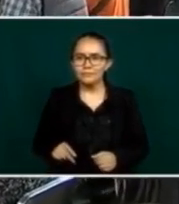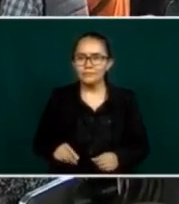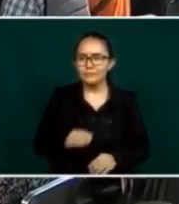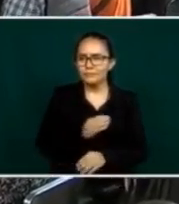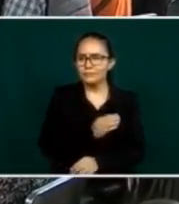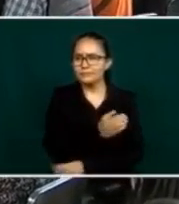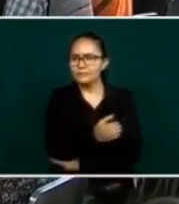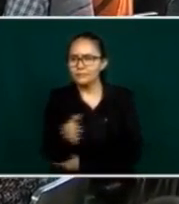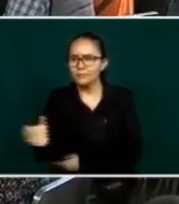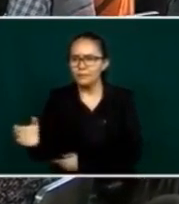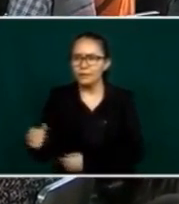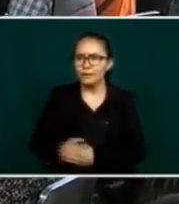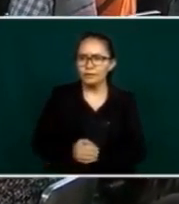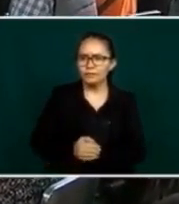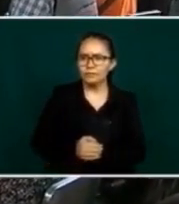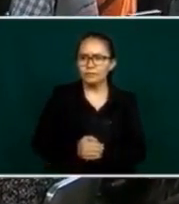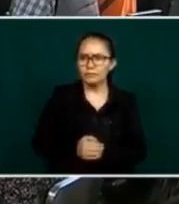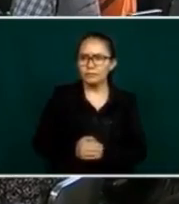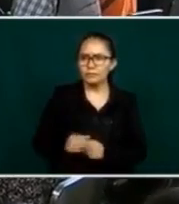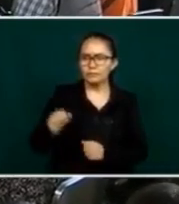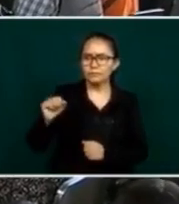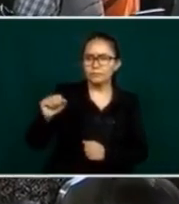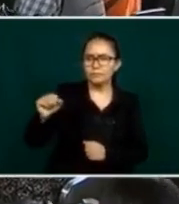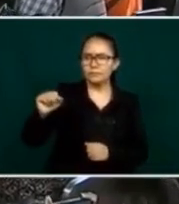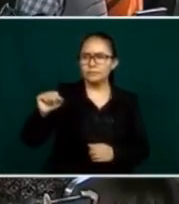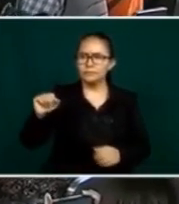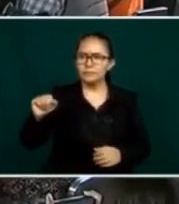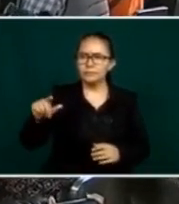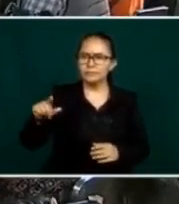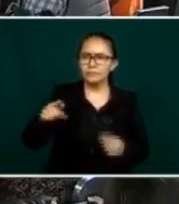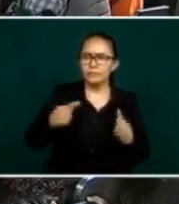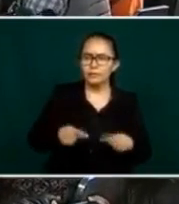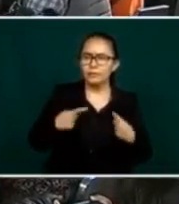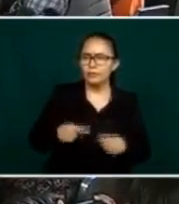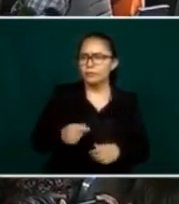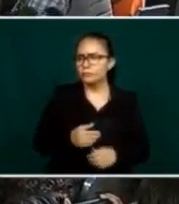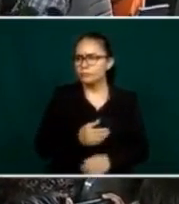We have seven organizations.